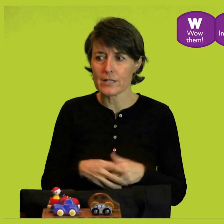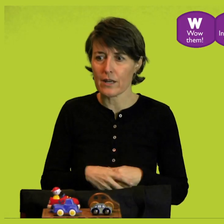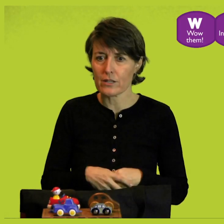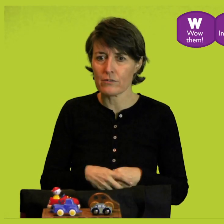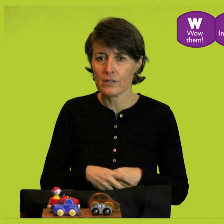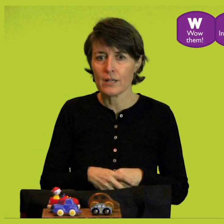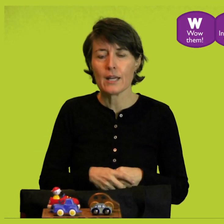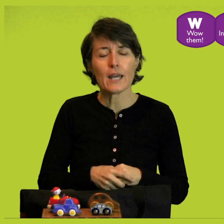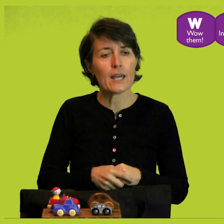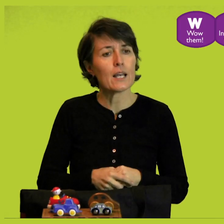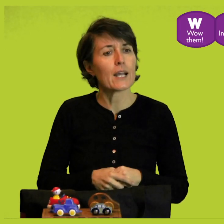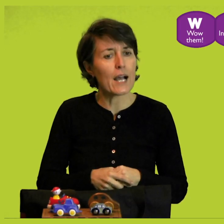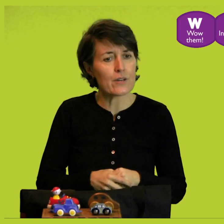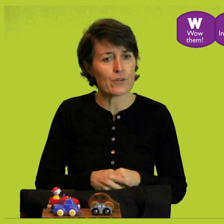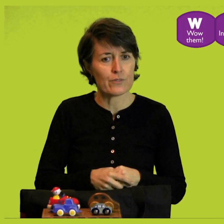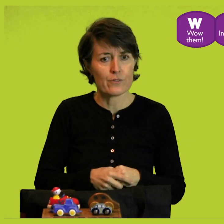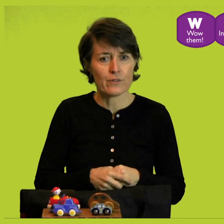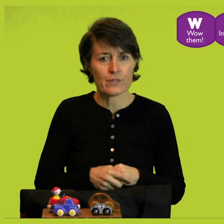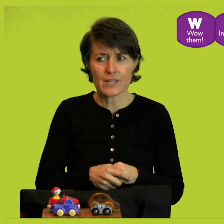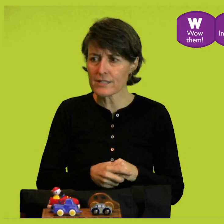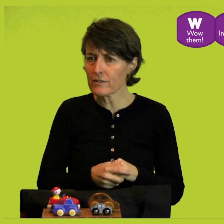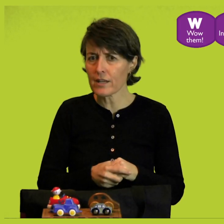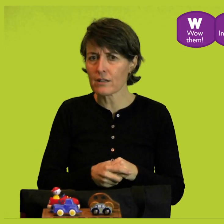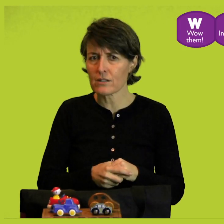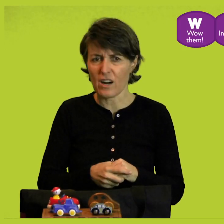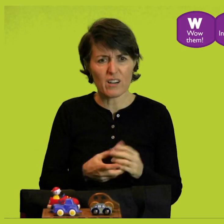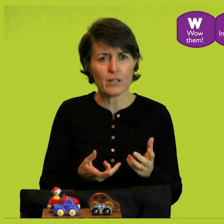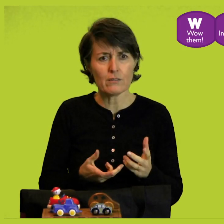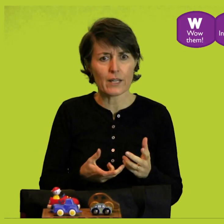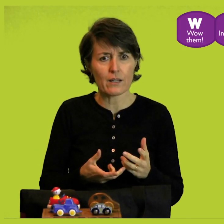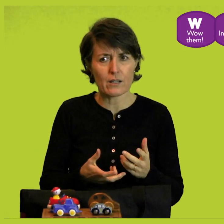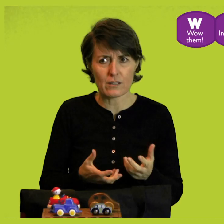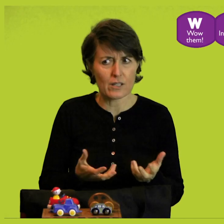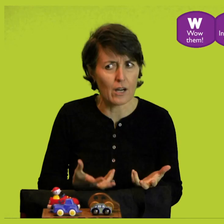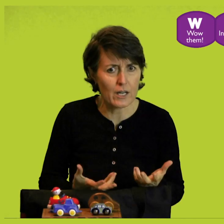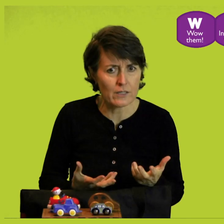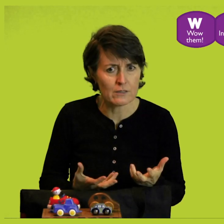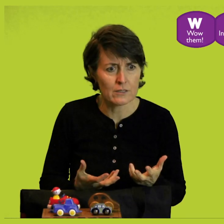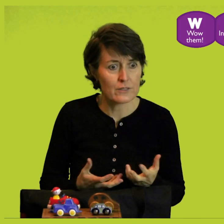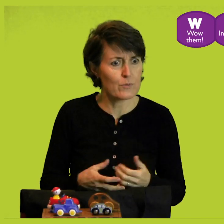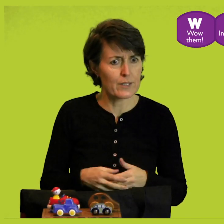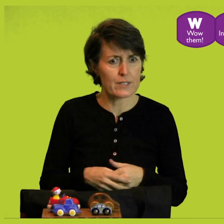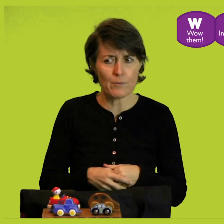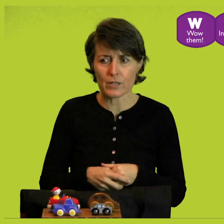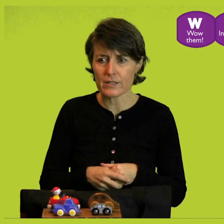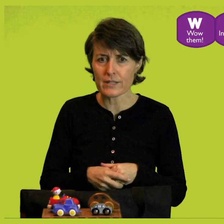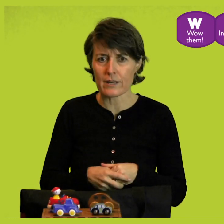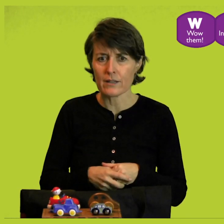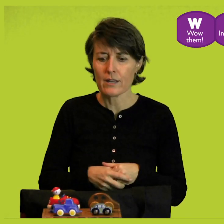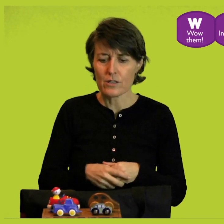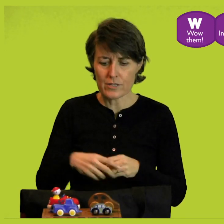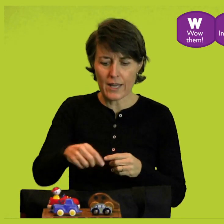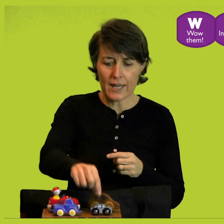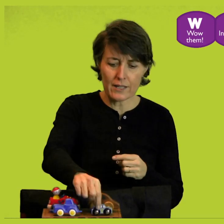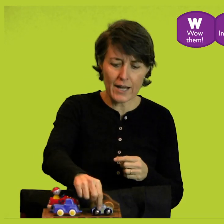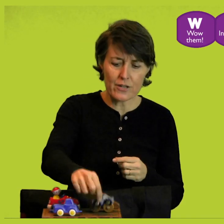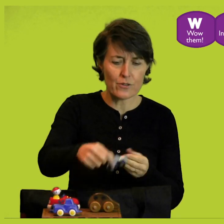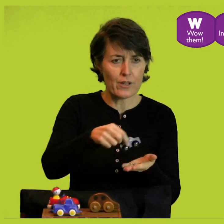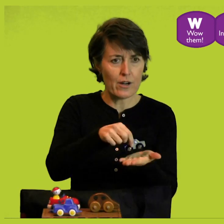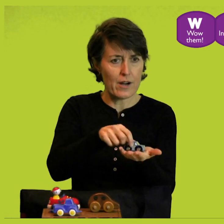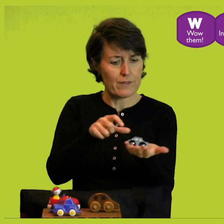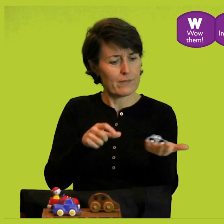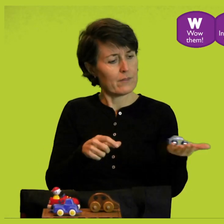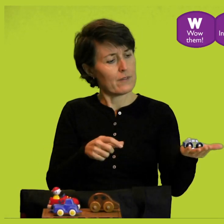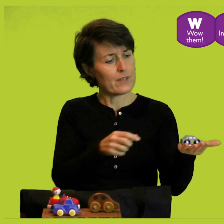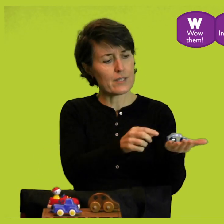that was easy when I tell you. El carro. Does that sound like car-o? Like car? It's really similar, isn't it? You say el